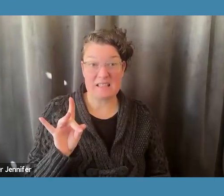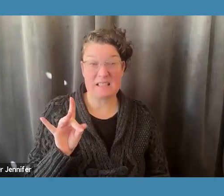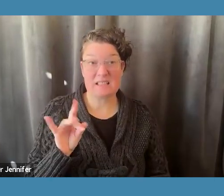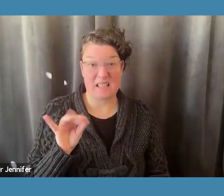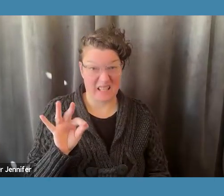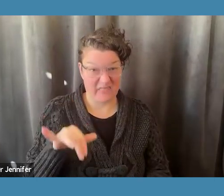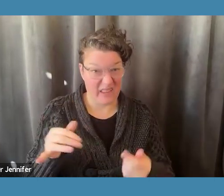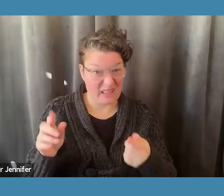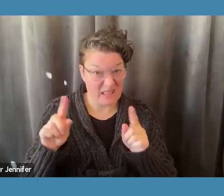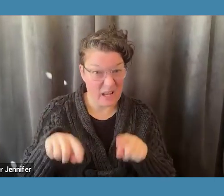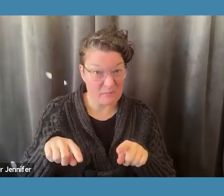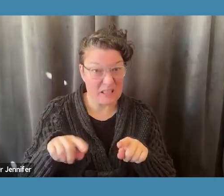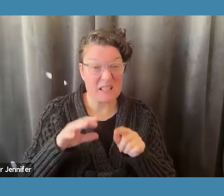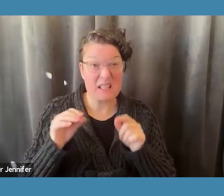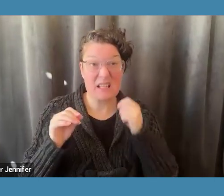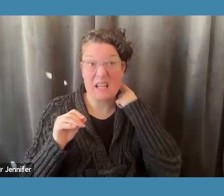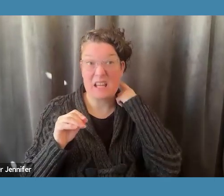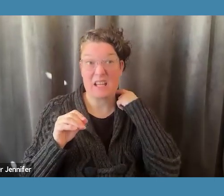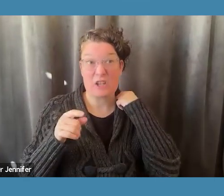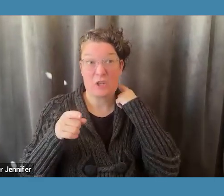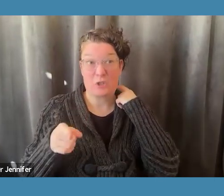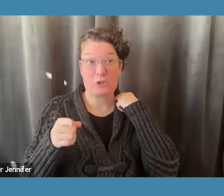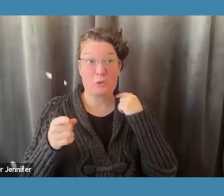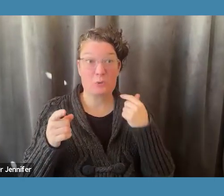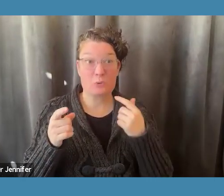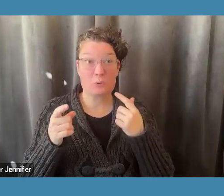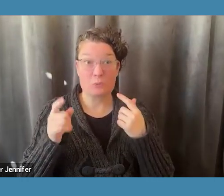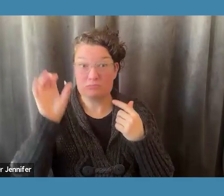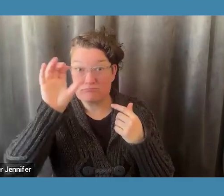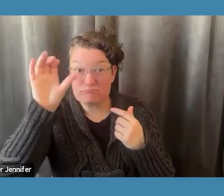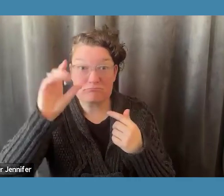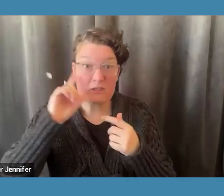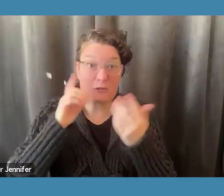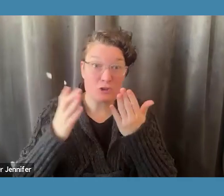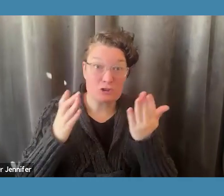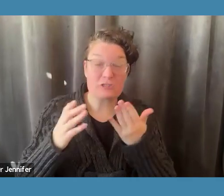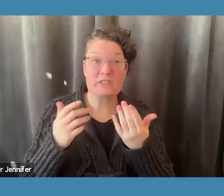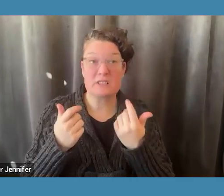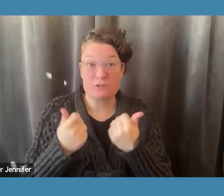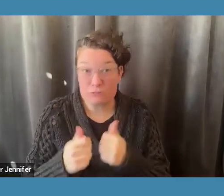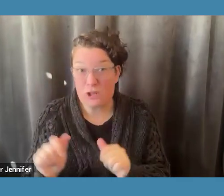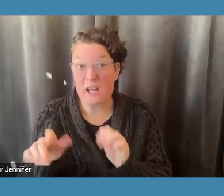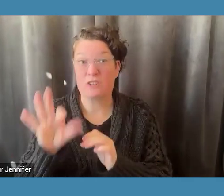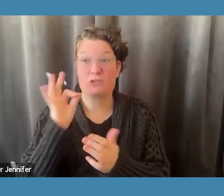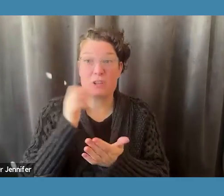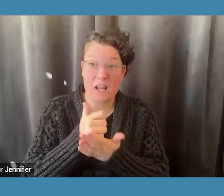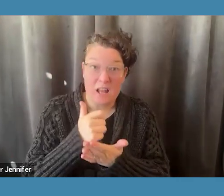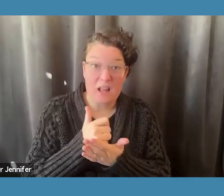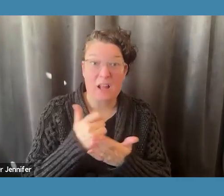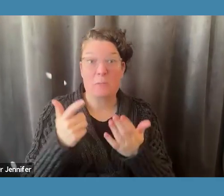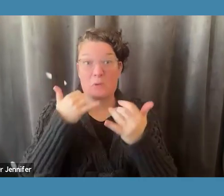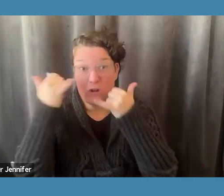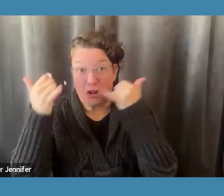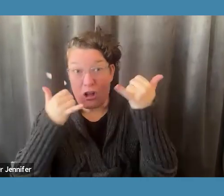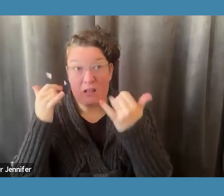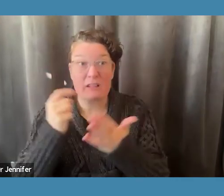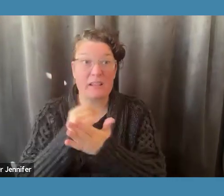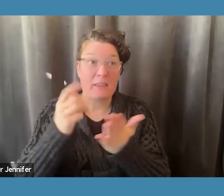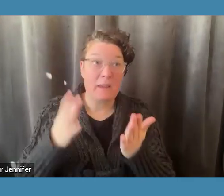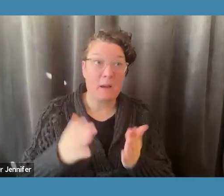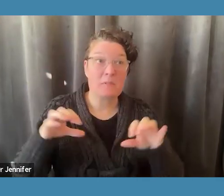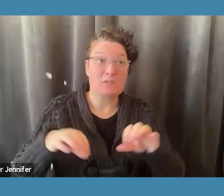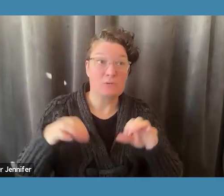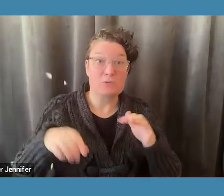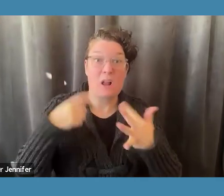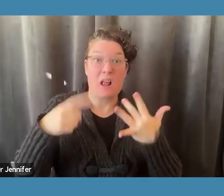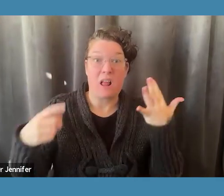that's happening and you are actively seeking services, you are trying to get help, you are, calling the therapist, you're doing all of